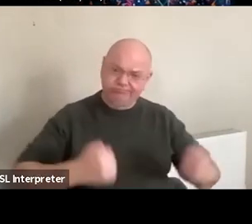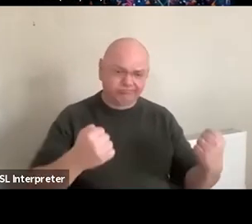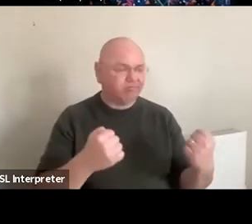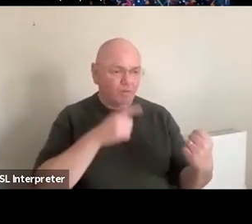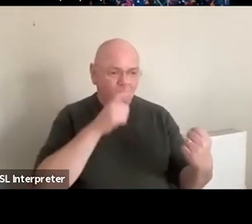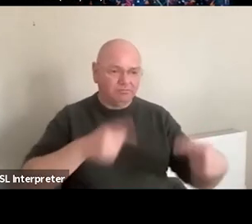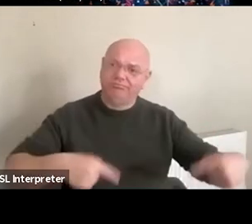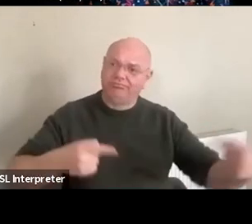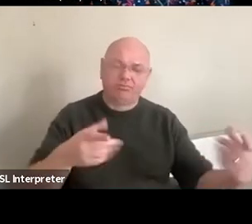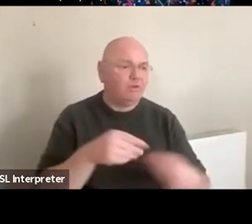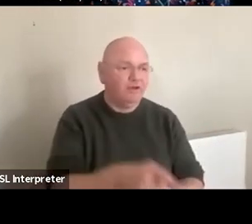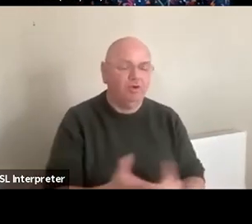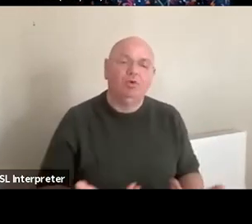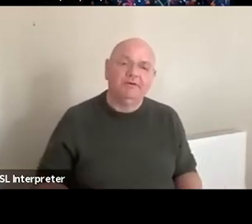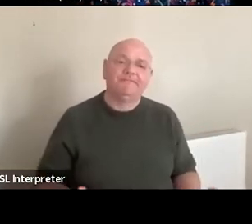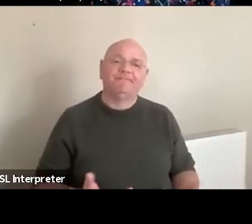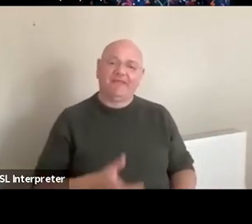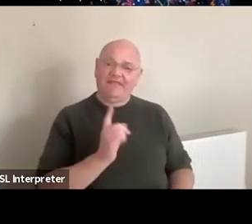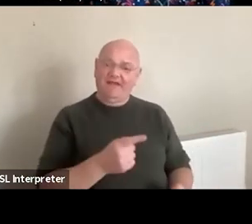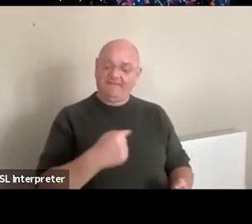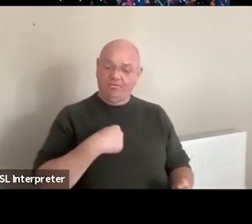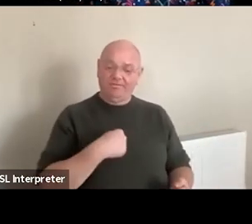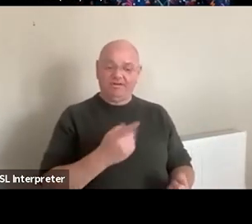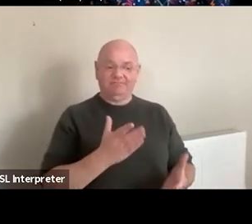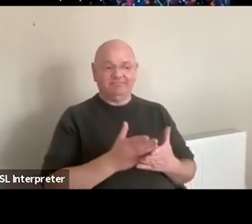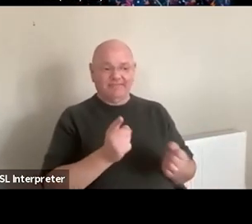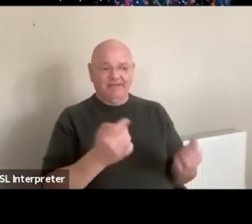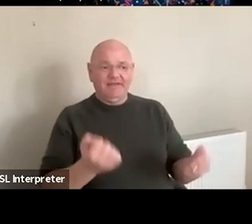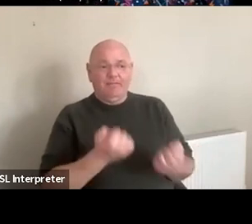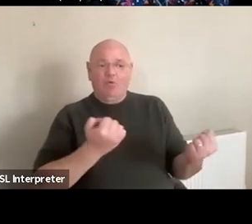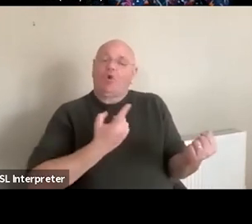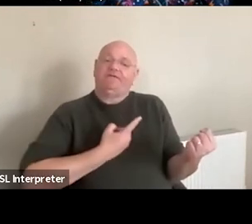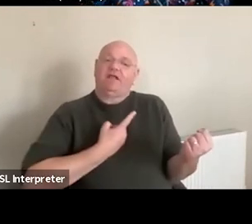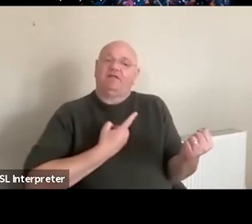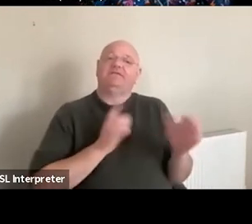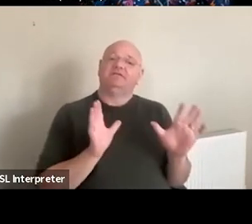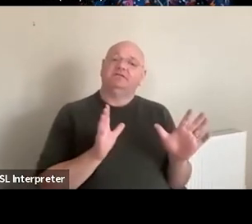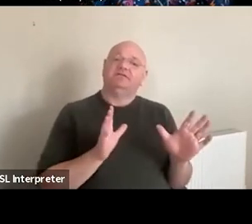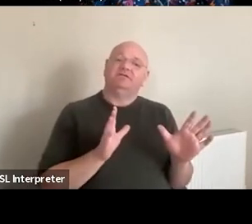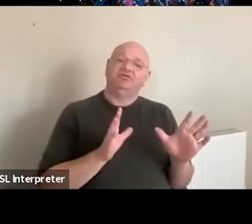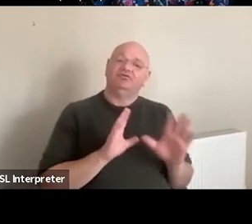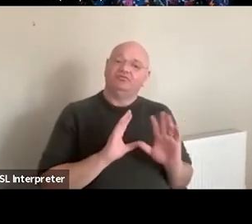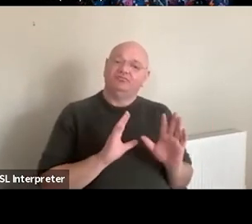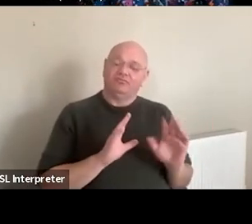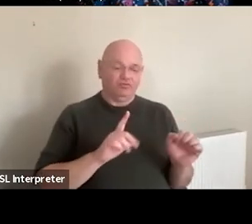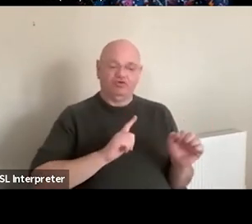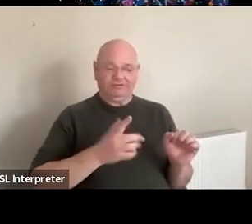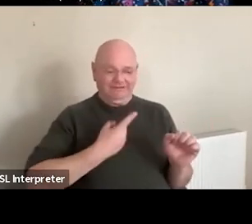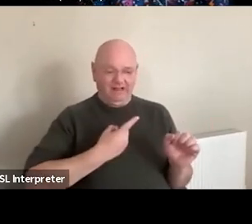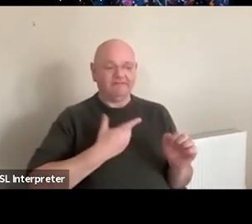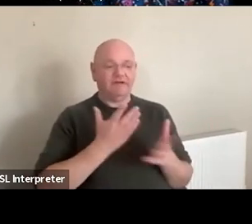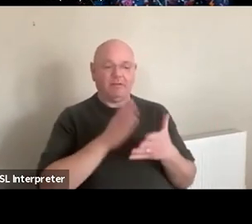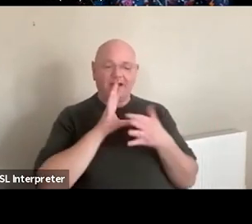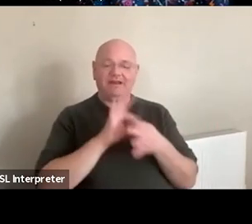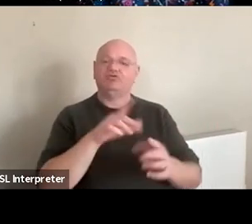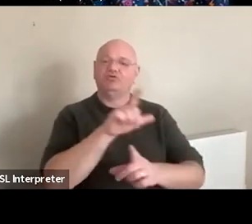that for me is that sort of power of self. So I just wanted to leave you with that. Bless you,